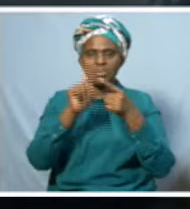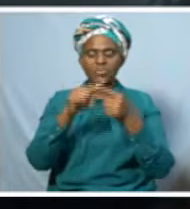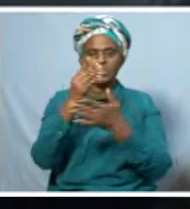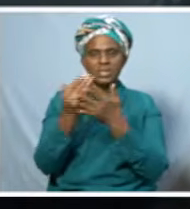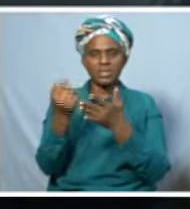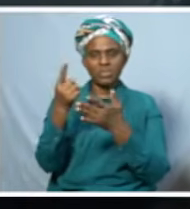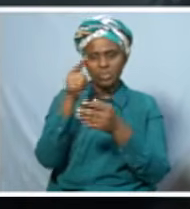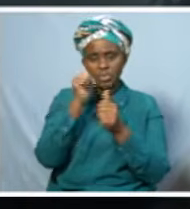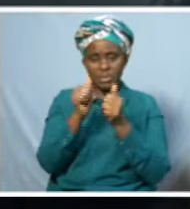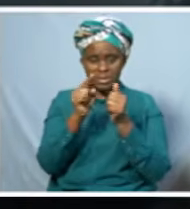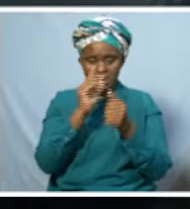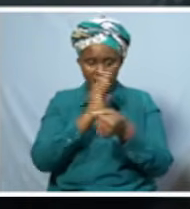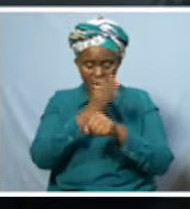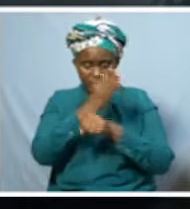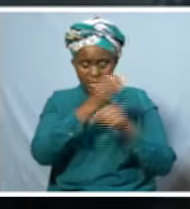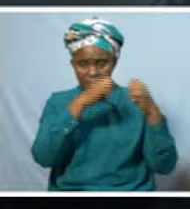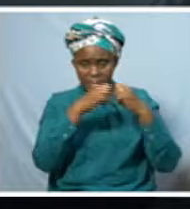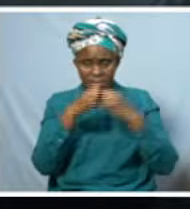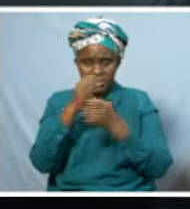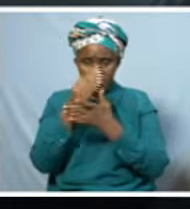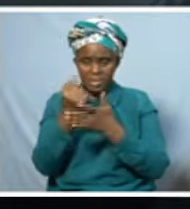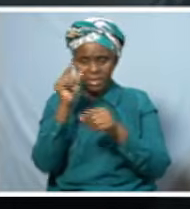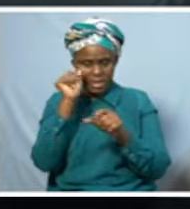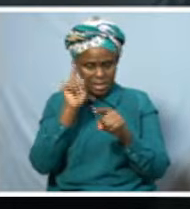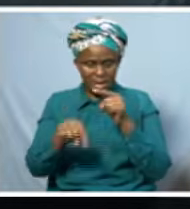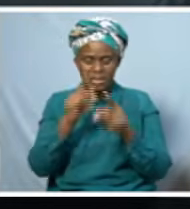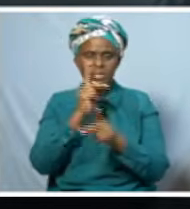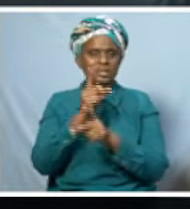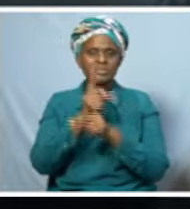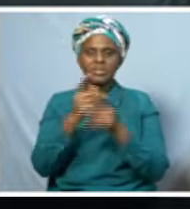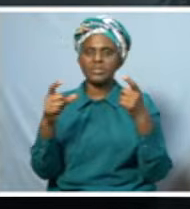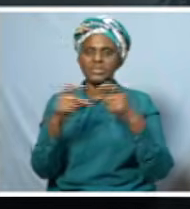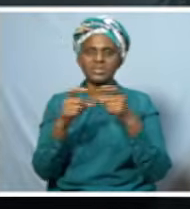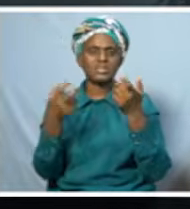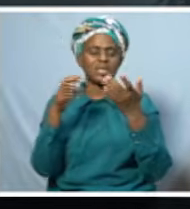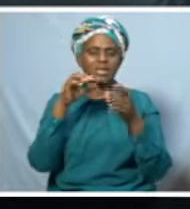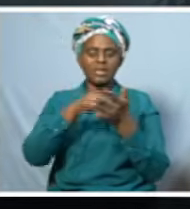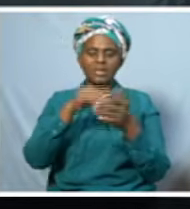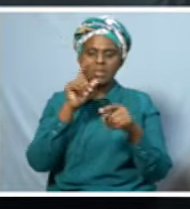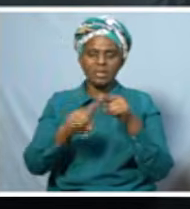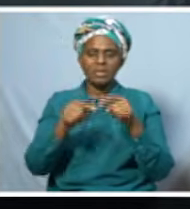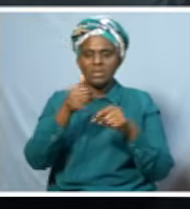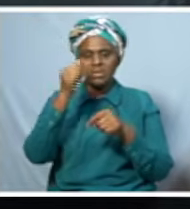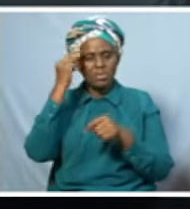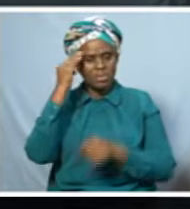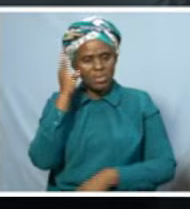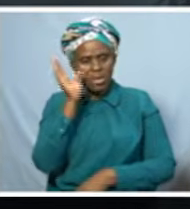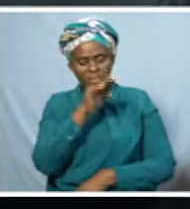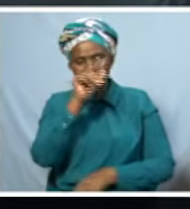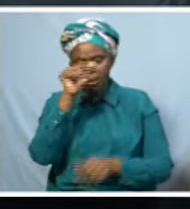someone, because it's after banking that someone cannot keep even the receipts again, so that you know that